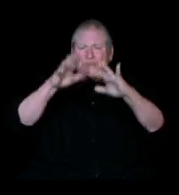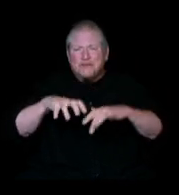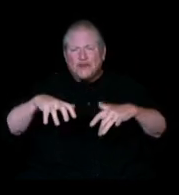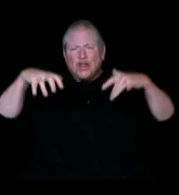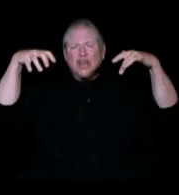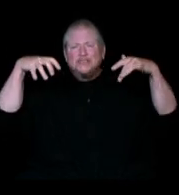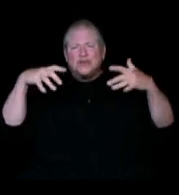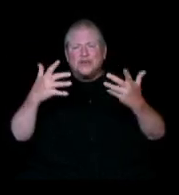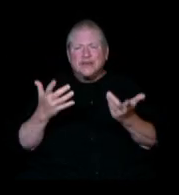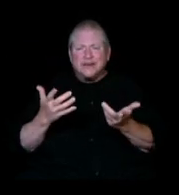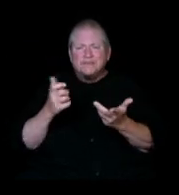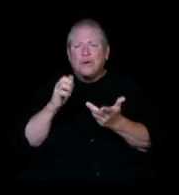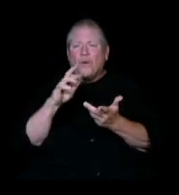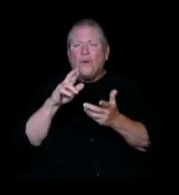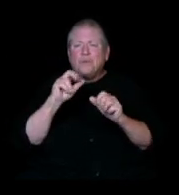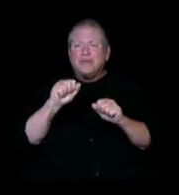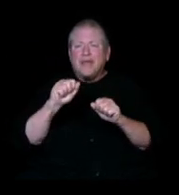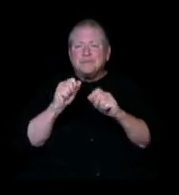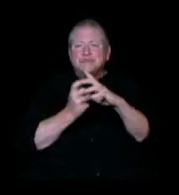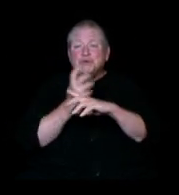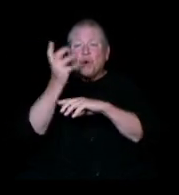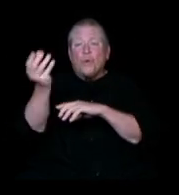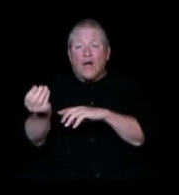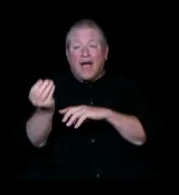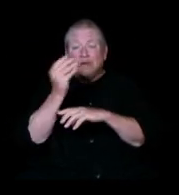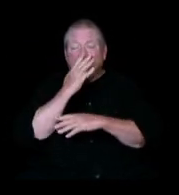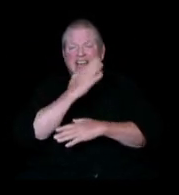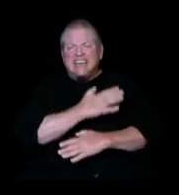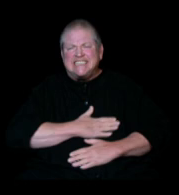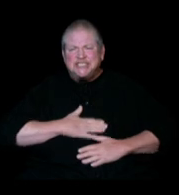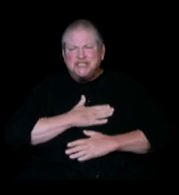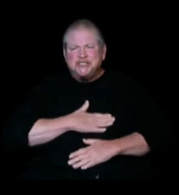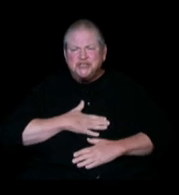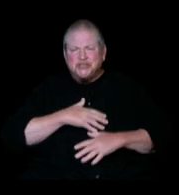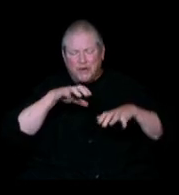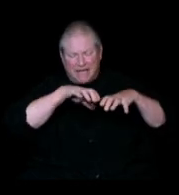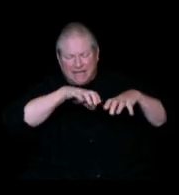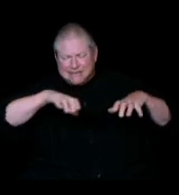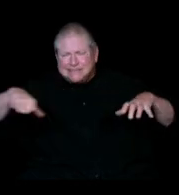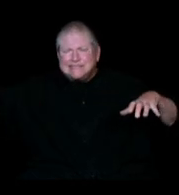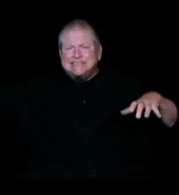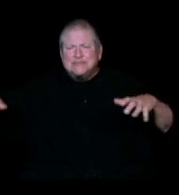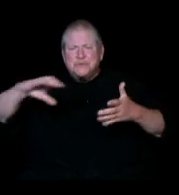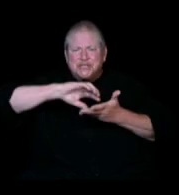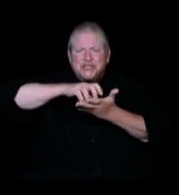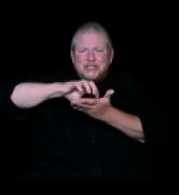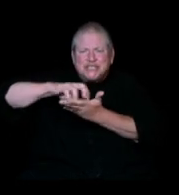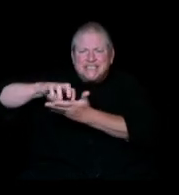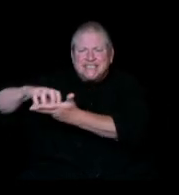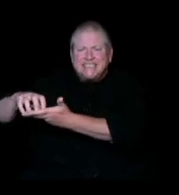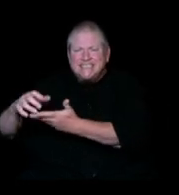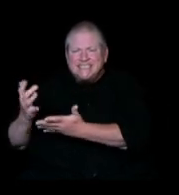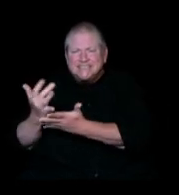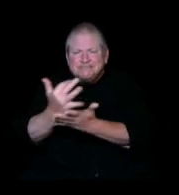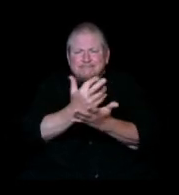or of course be able to go out after the ceremony and enjoy that big buffet table of delicious cookies.